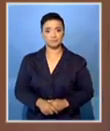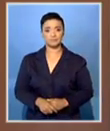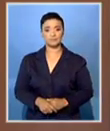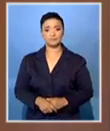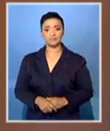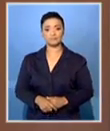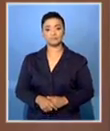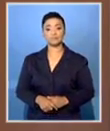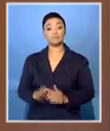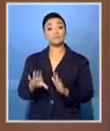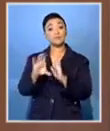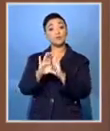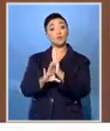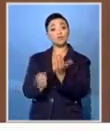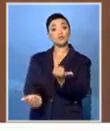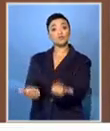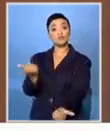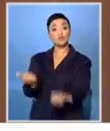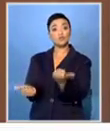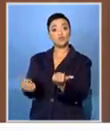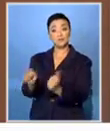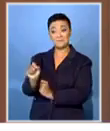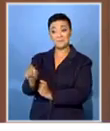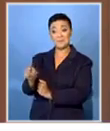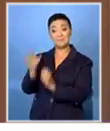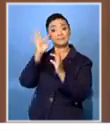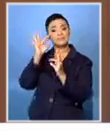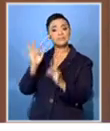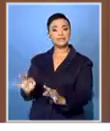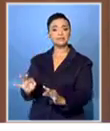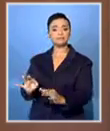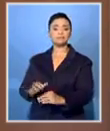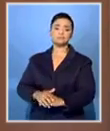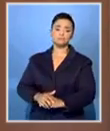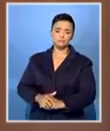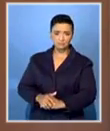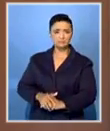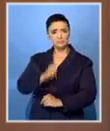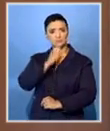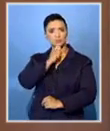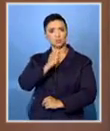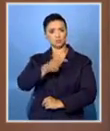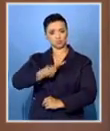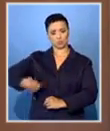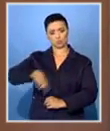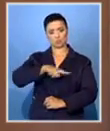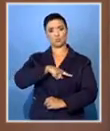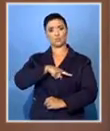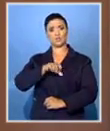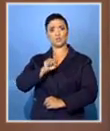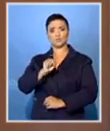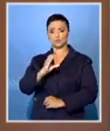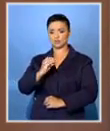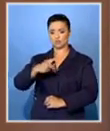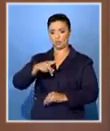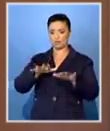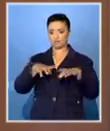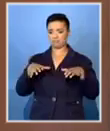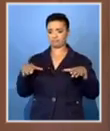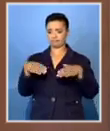The judgment is a vindication of everything that we as SCOPA have said about this problem,